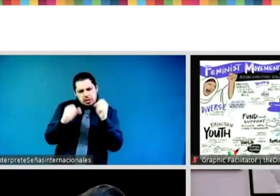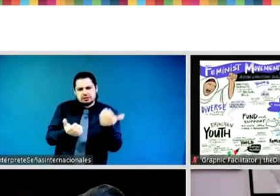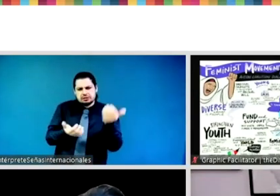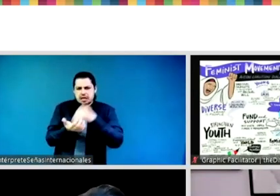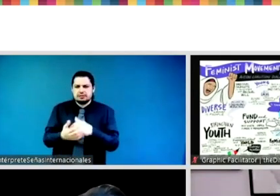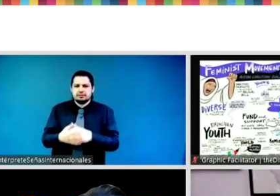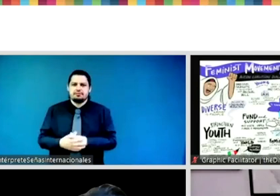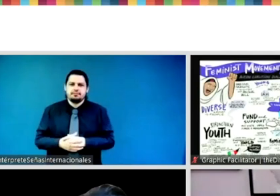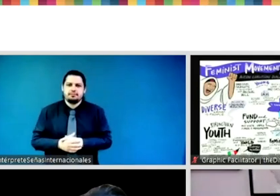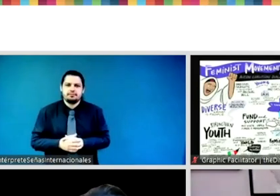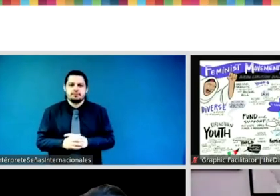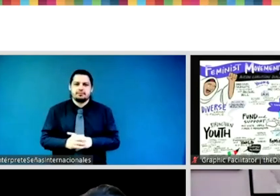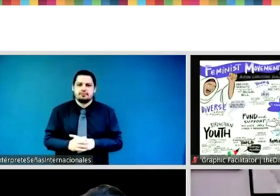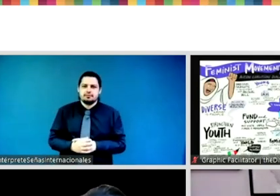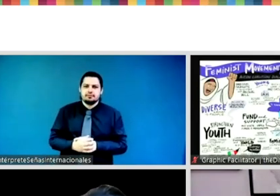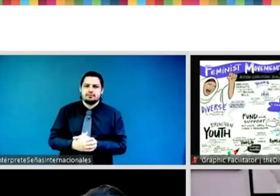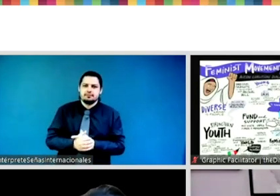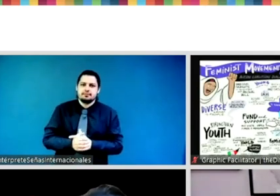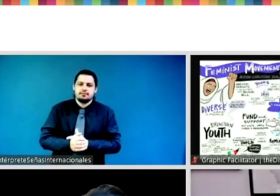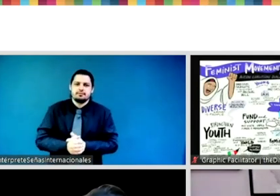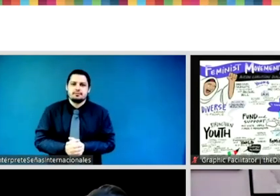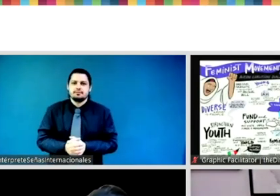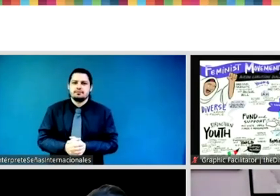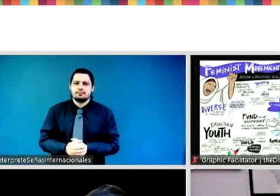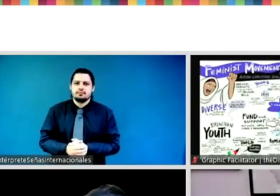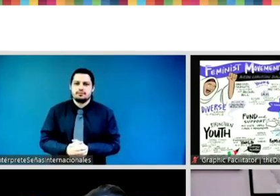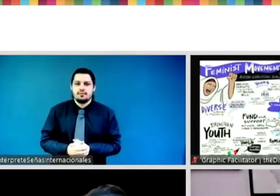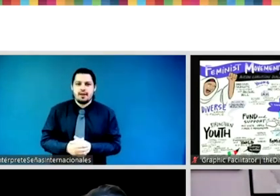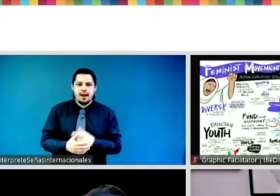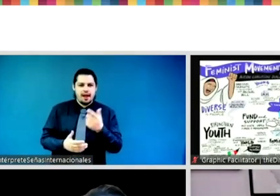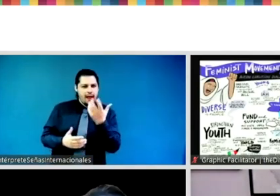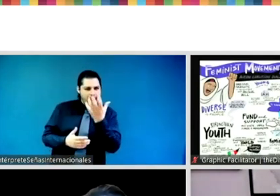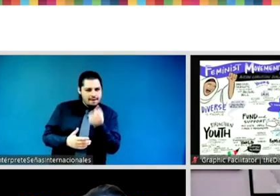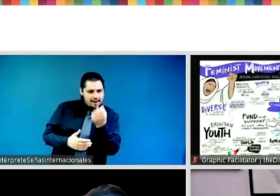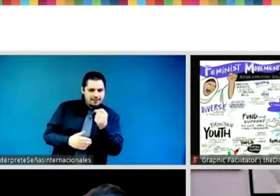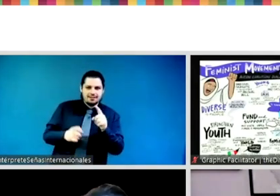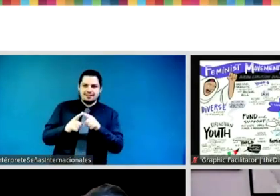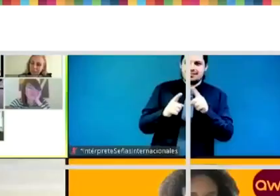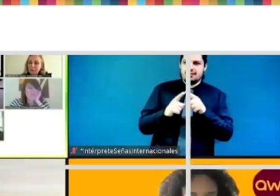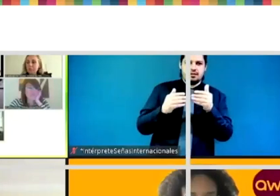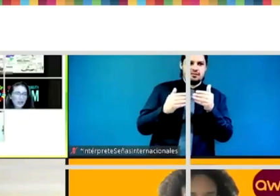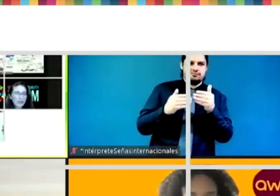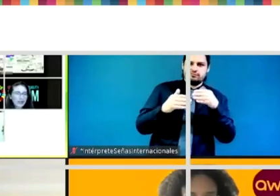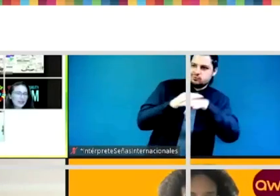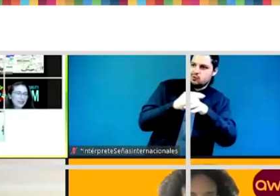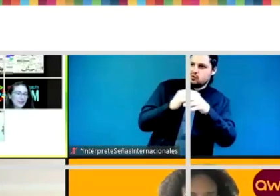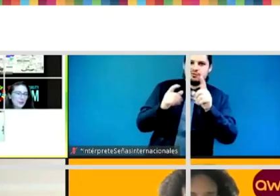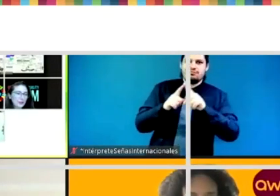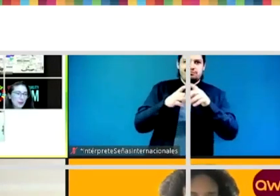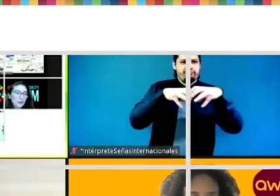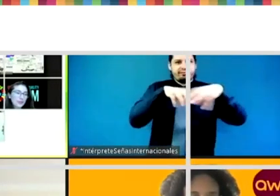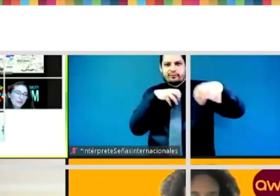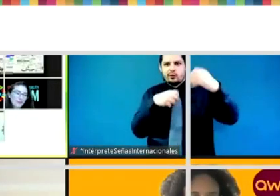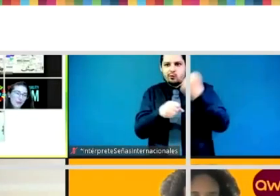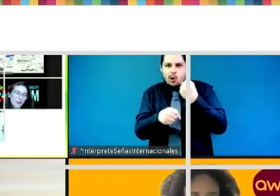uncomfortable and just acknowledging that and then leaning into it um that is what i really um hope to see